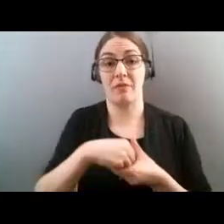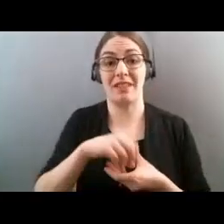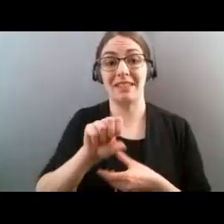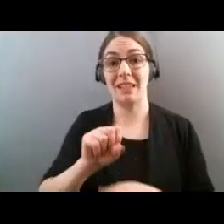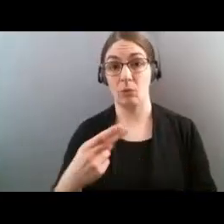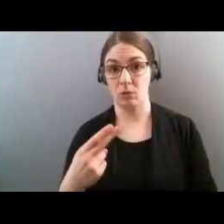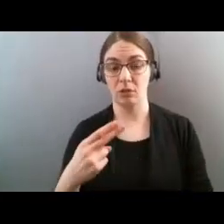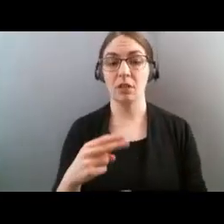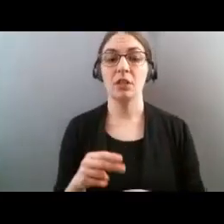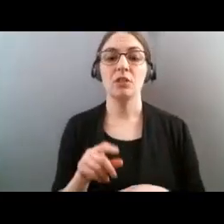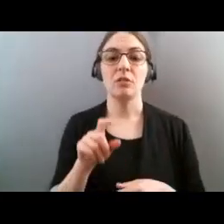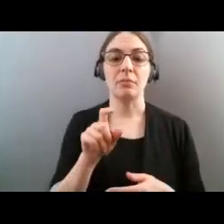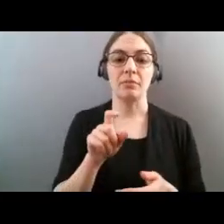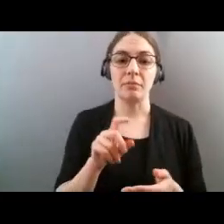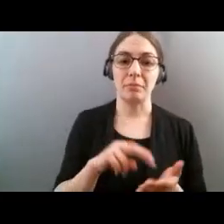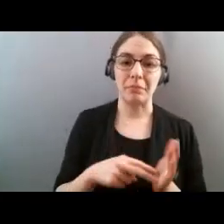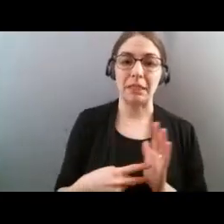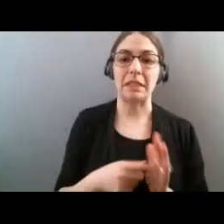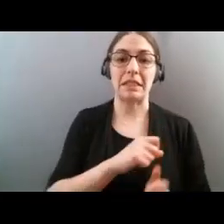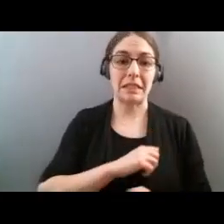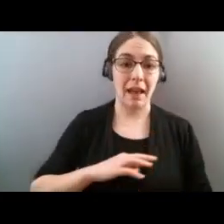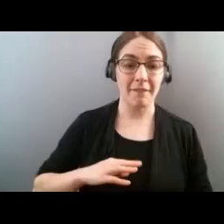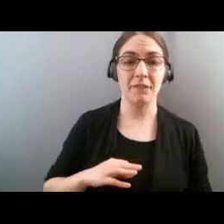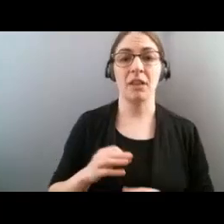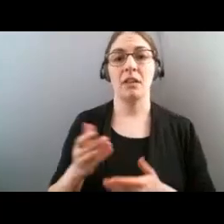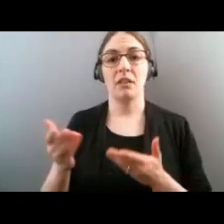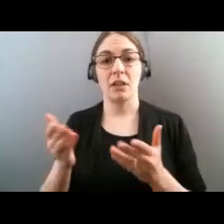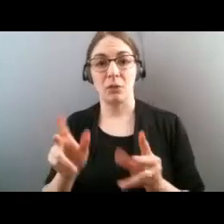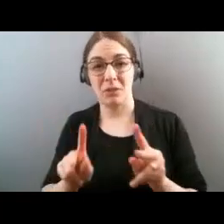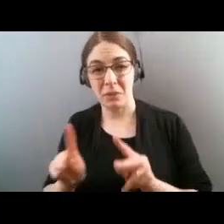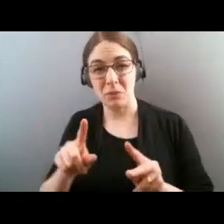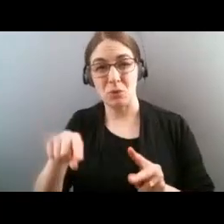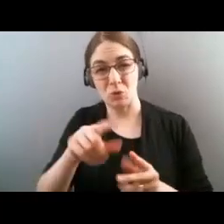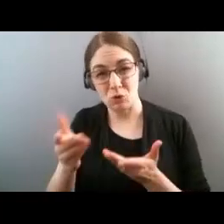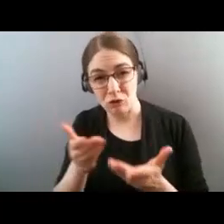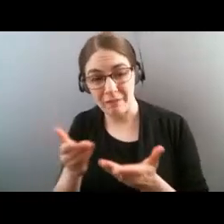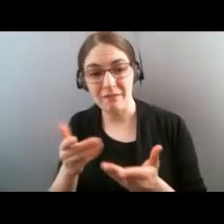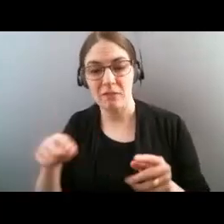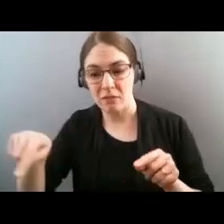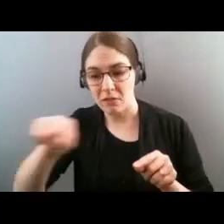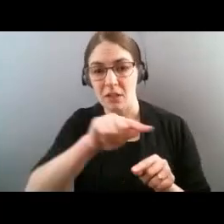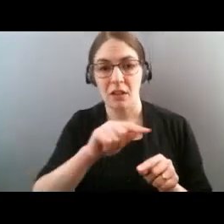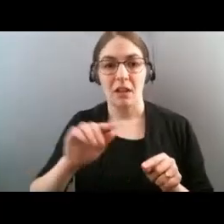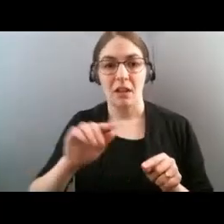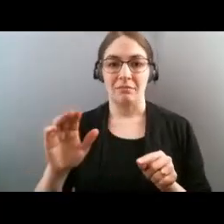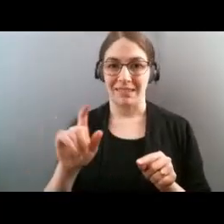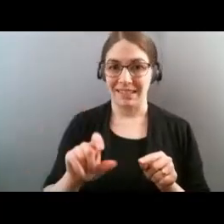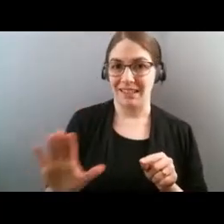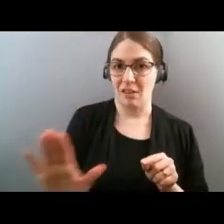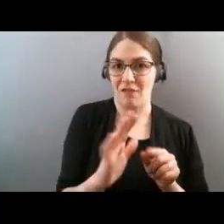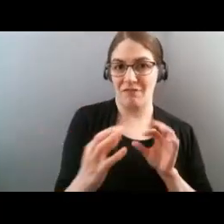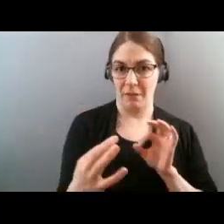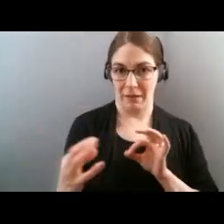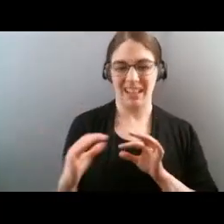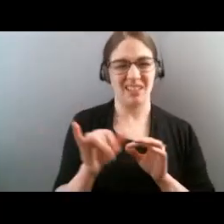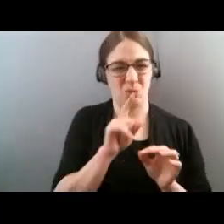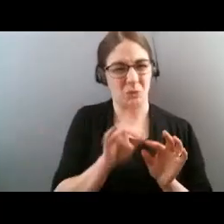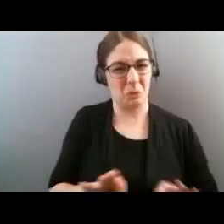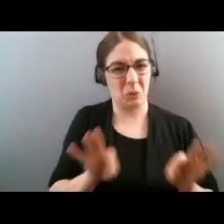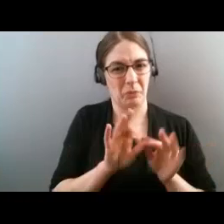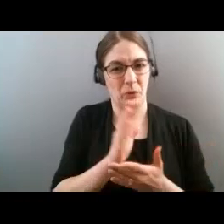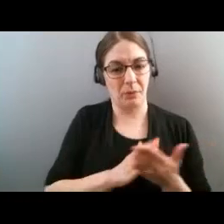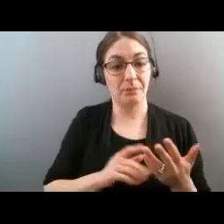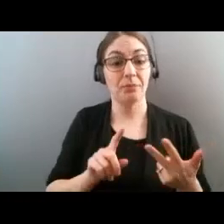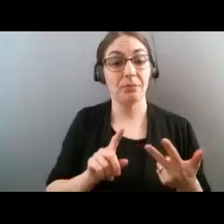from staff and the communities that you serve. That is a very important aspect. And then make sure that you publish